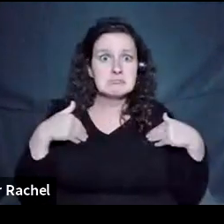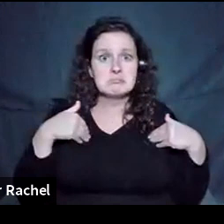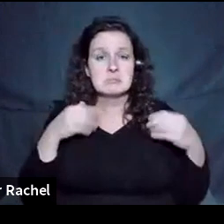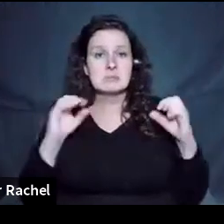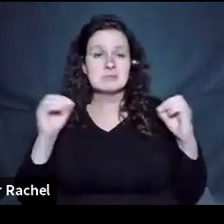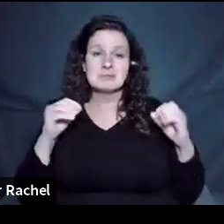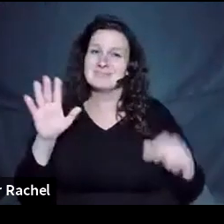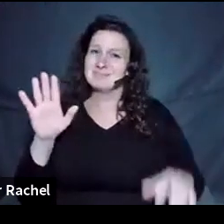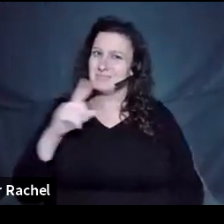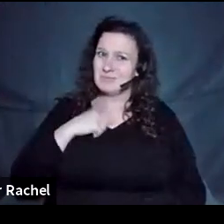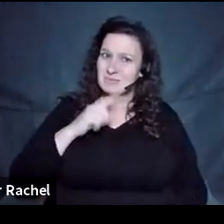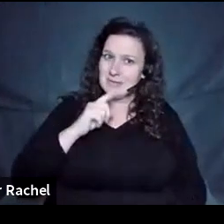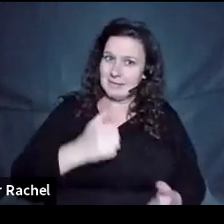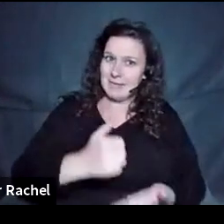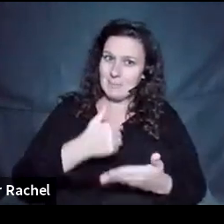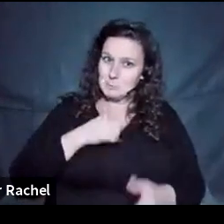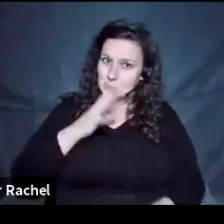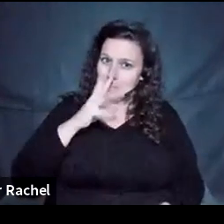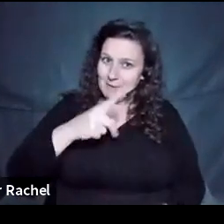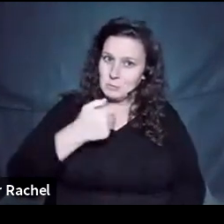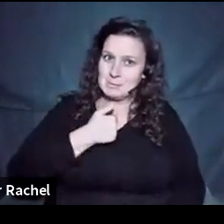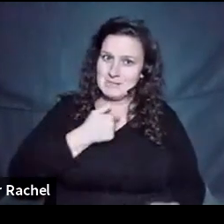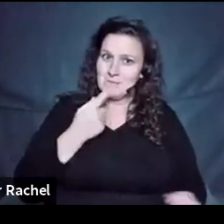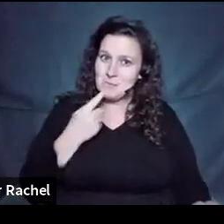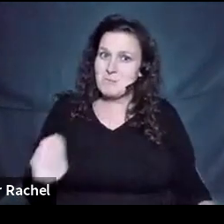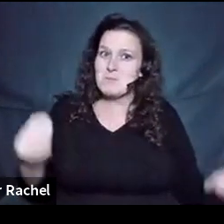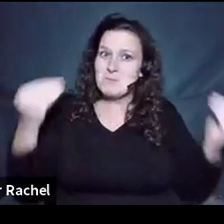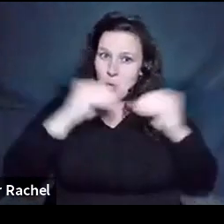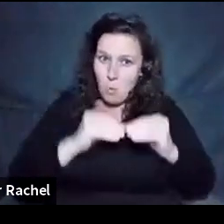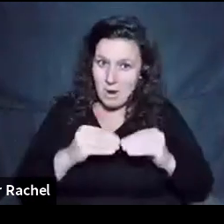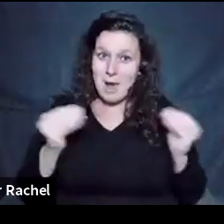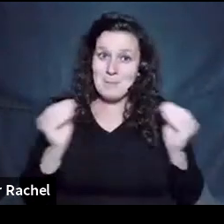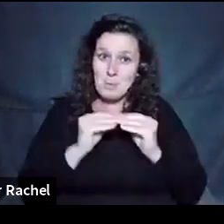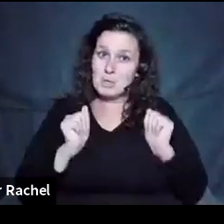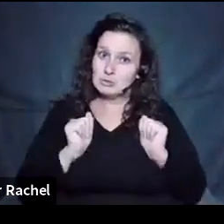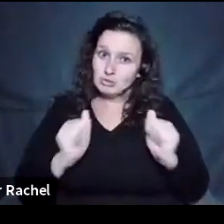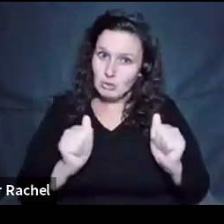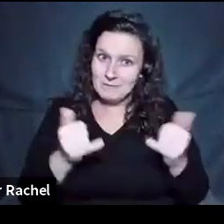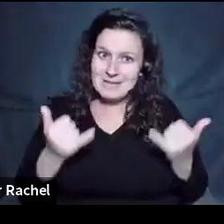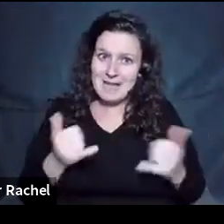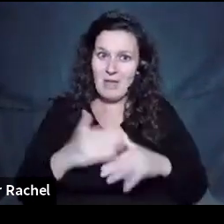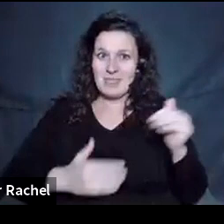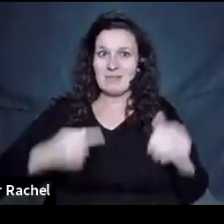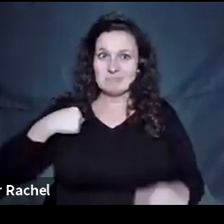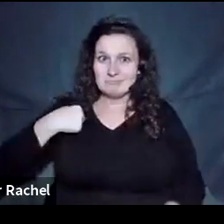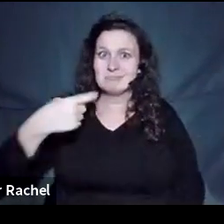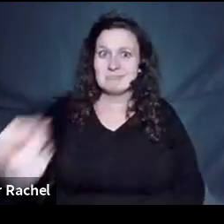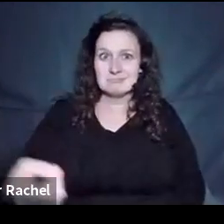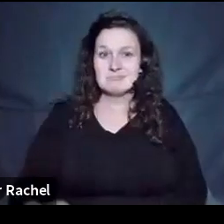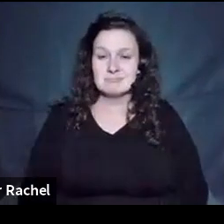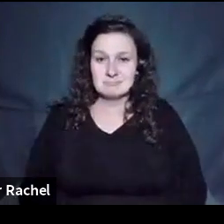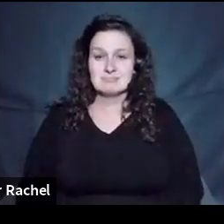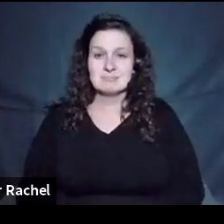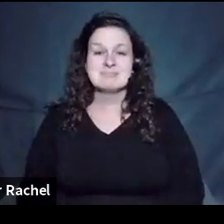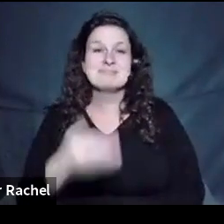me to speak up for myself more. And I'm more assertive now than I ever was. So,